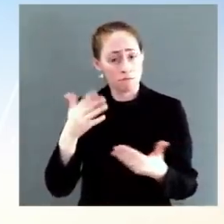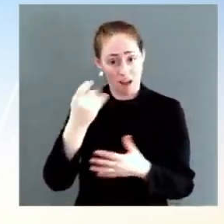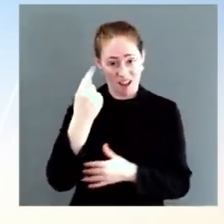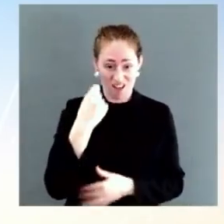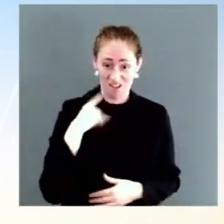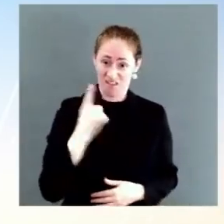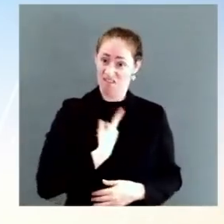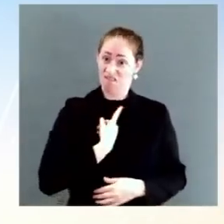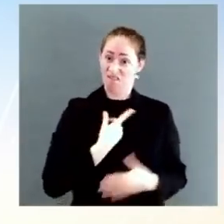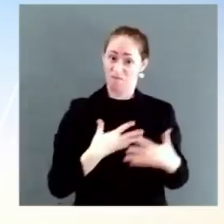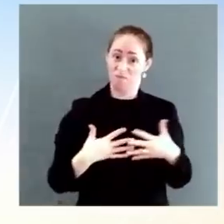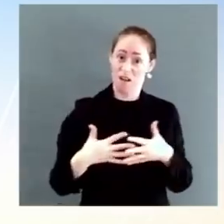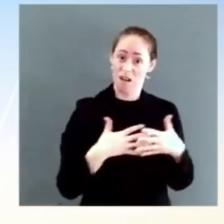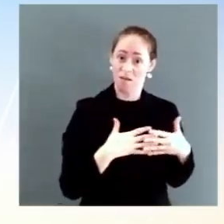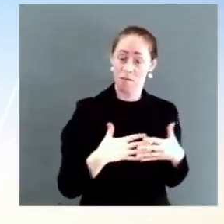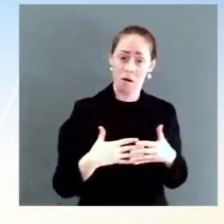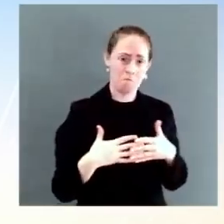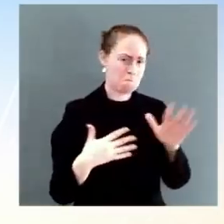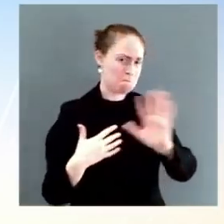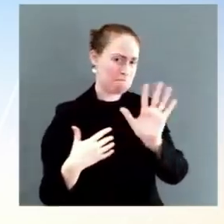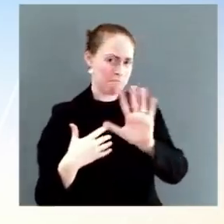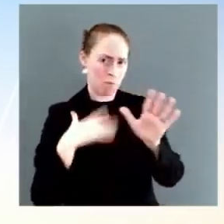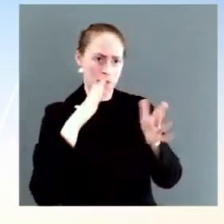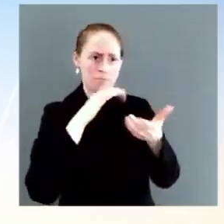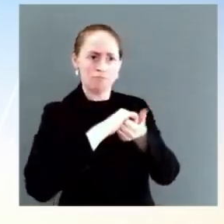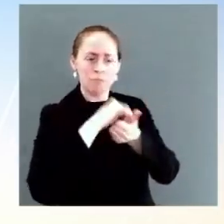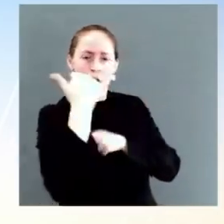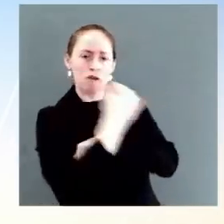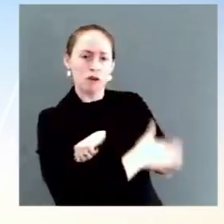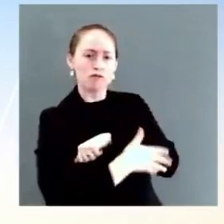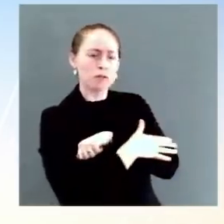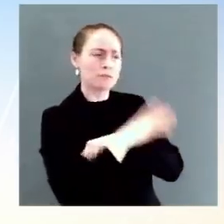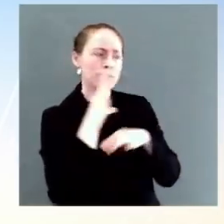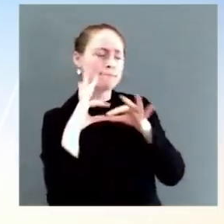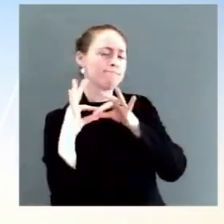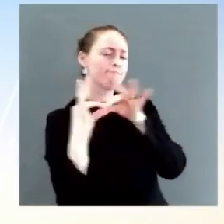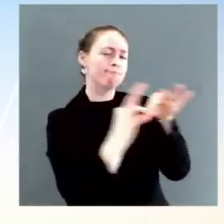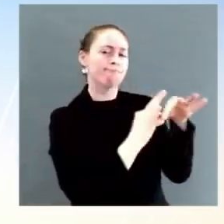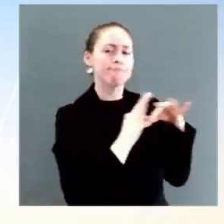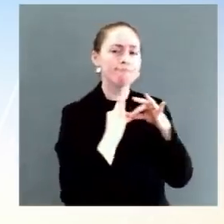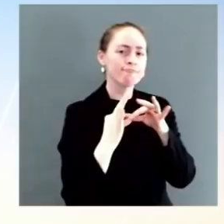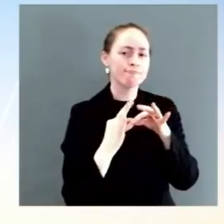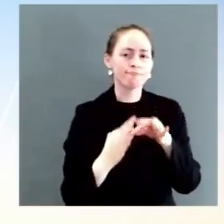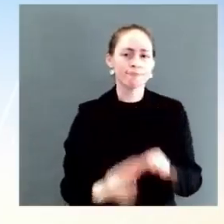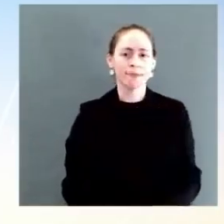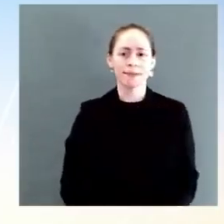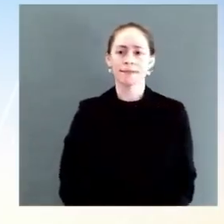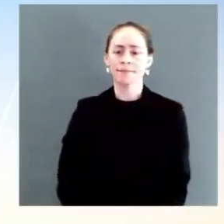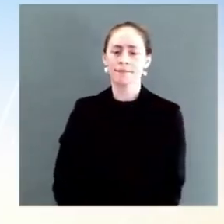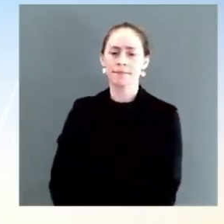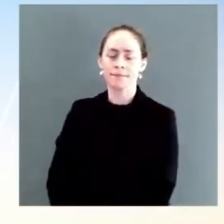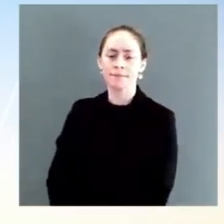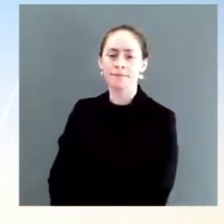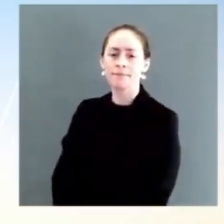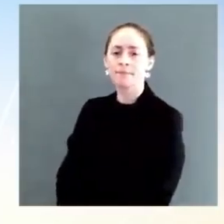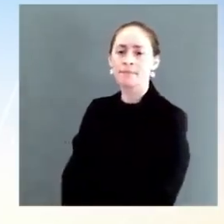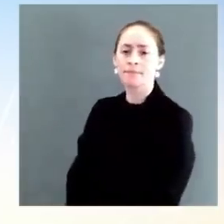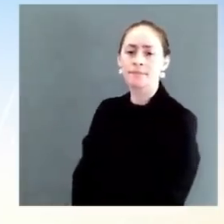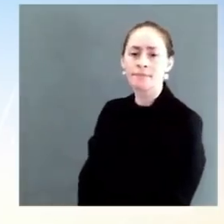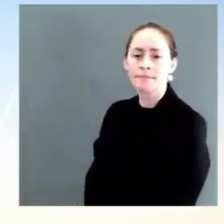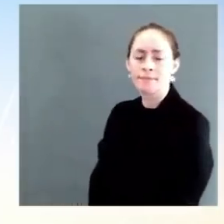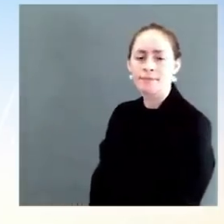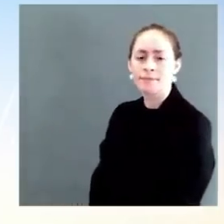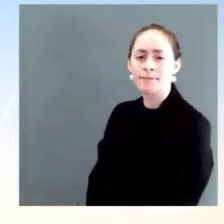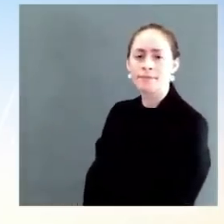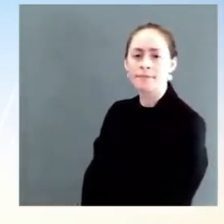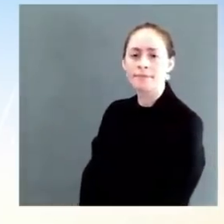And then finally, the president said he hadn't seen the Supreme Court arguments today in the abortion case. Is he going to get a briefing from somebody on